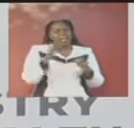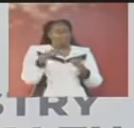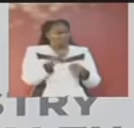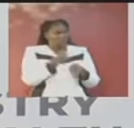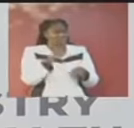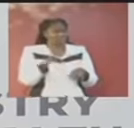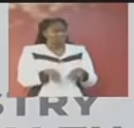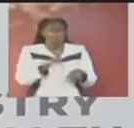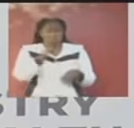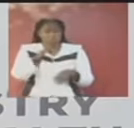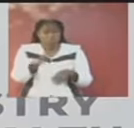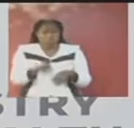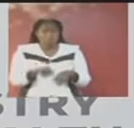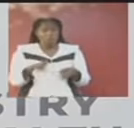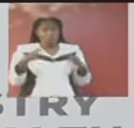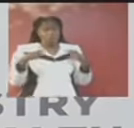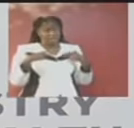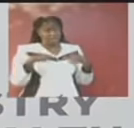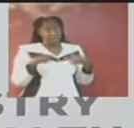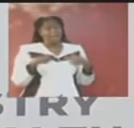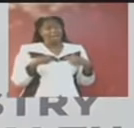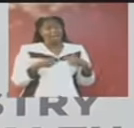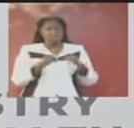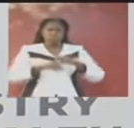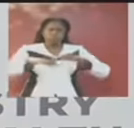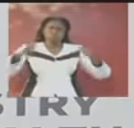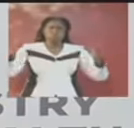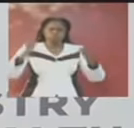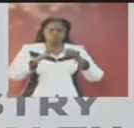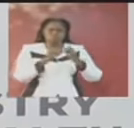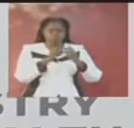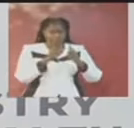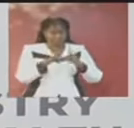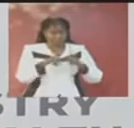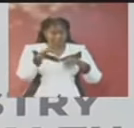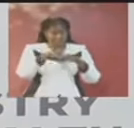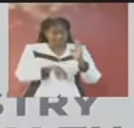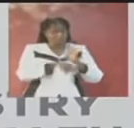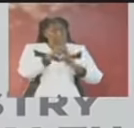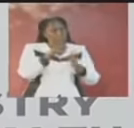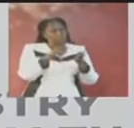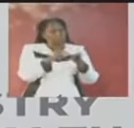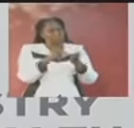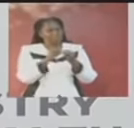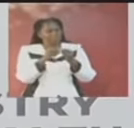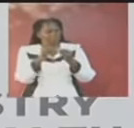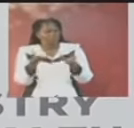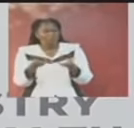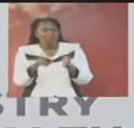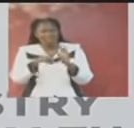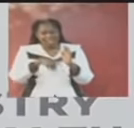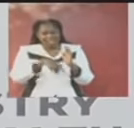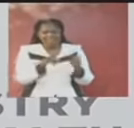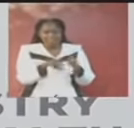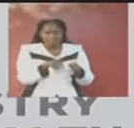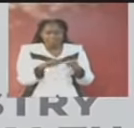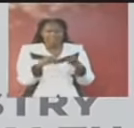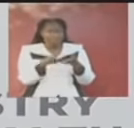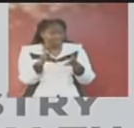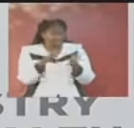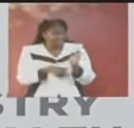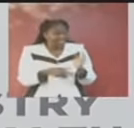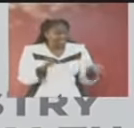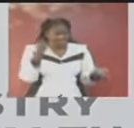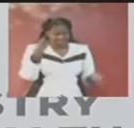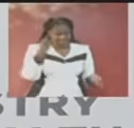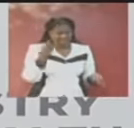were a larger number of persons at the hotels. Lastly, we also considered the socioeconomic